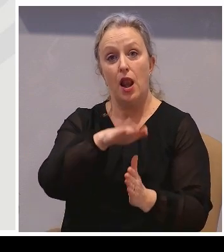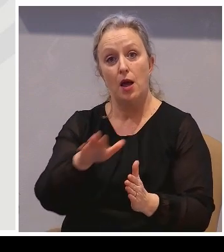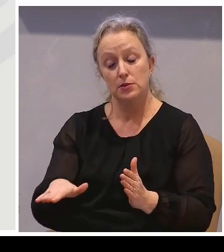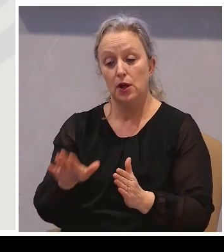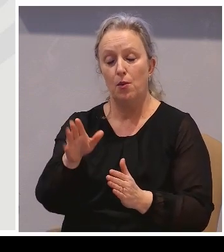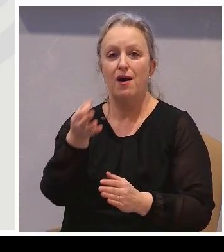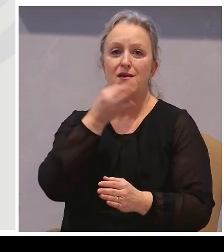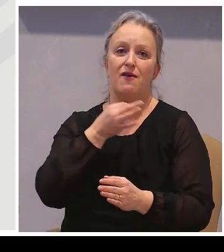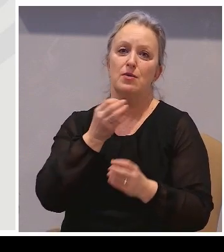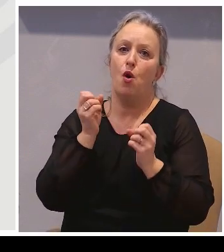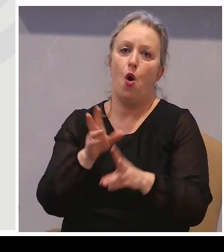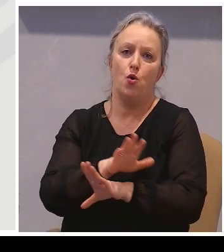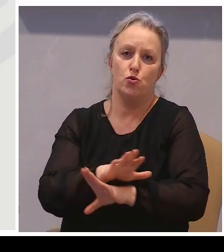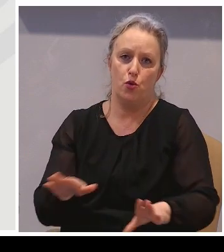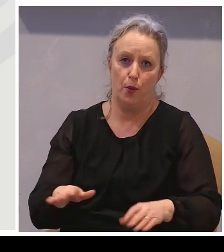this